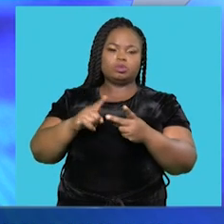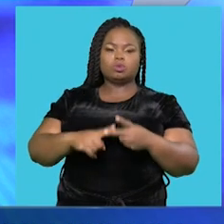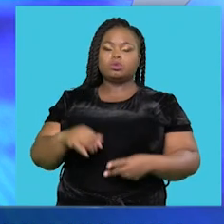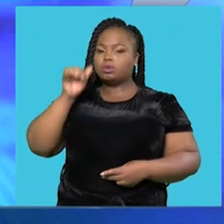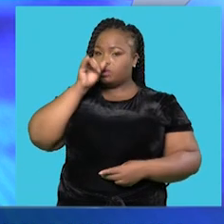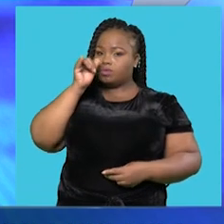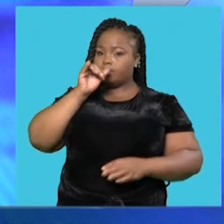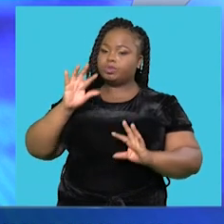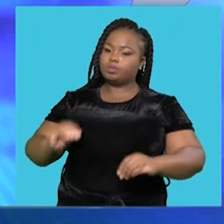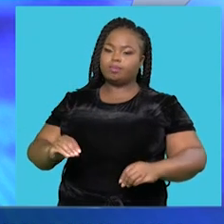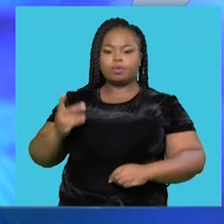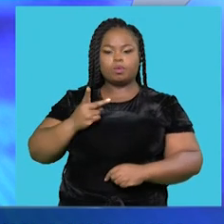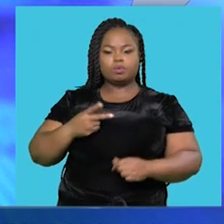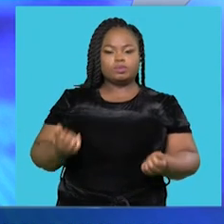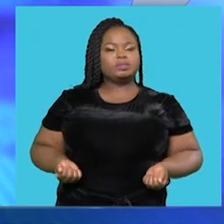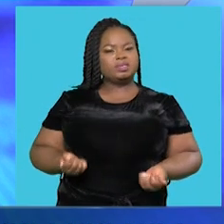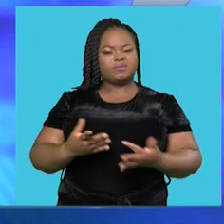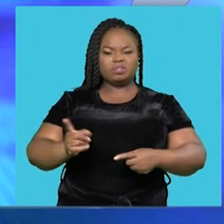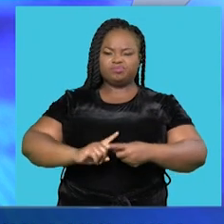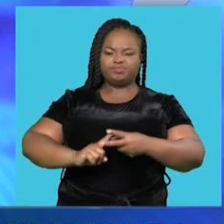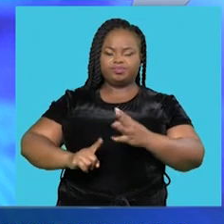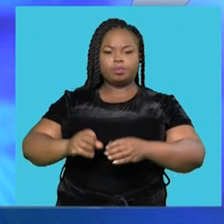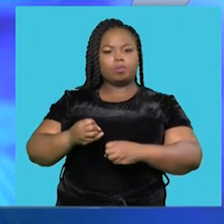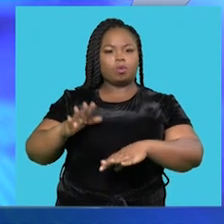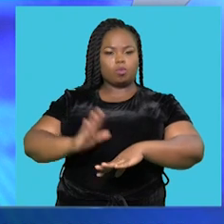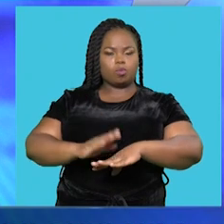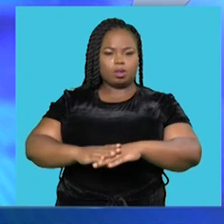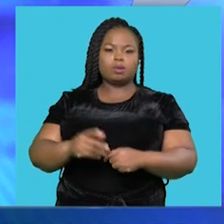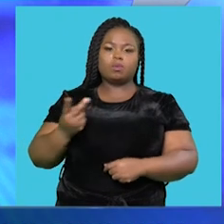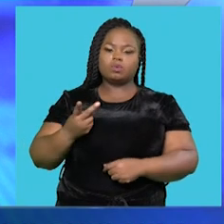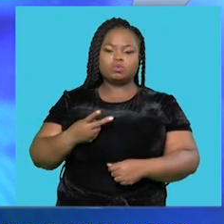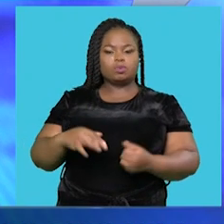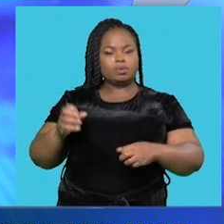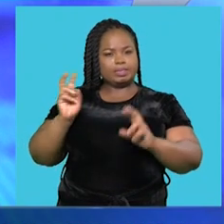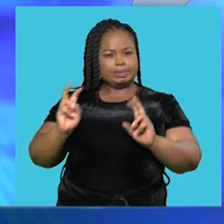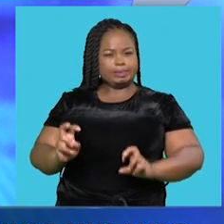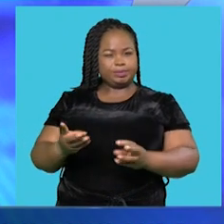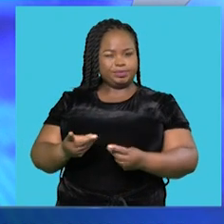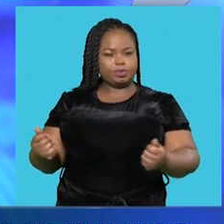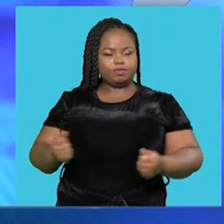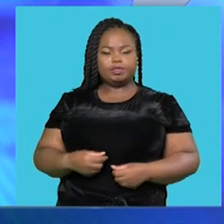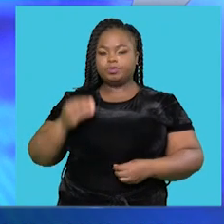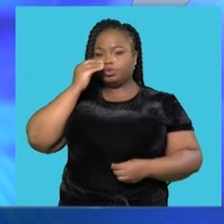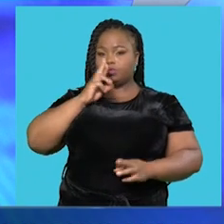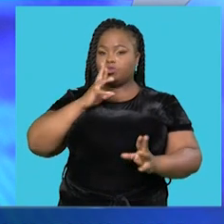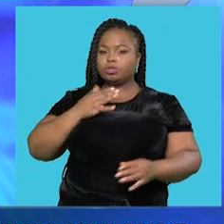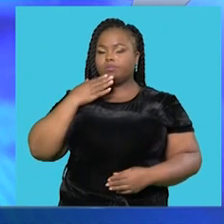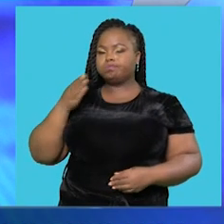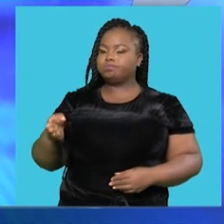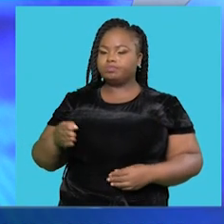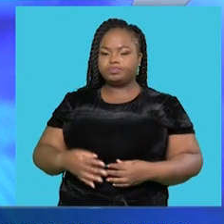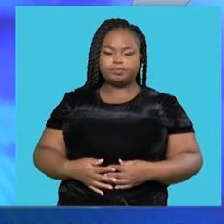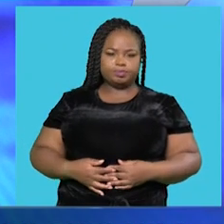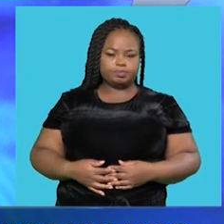ulwaphulo-mthetho, ukwandisa iinkonzo ezisisiseko eluntwini kananjalo nokujonga ngenengxaki yombane. Intatheli yethu yendaba uManini Murolo ifake le